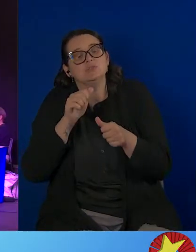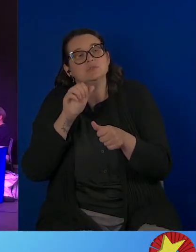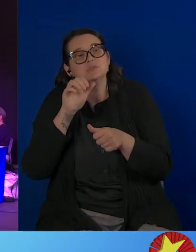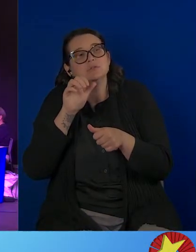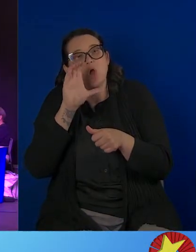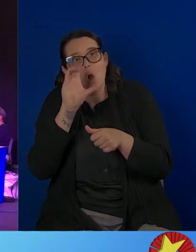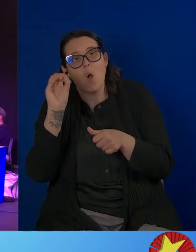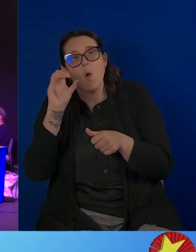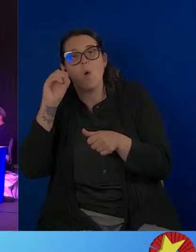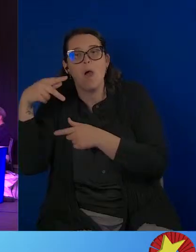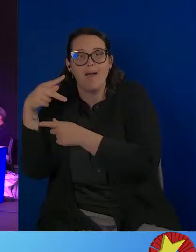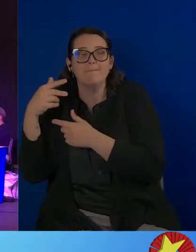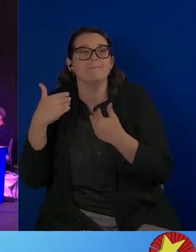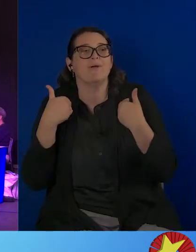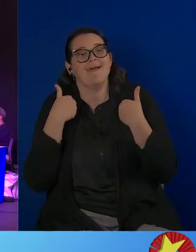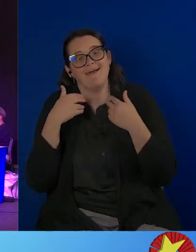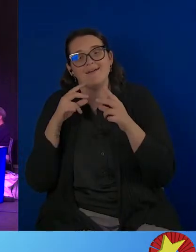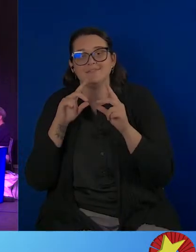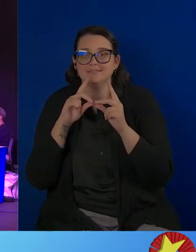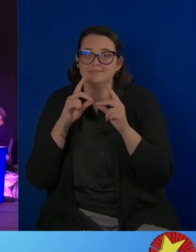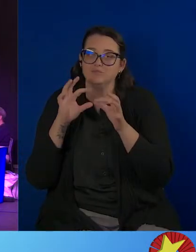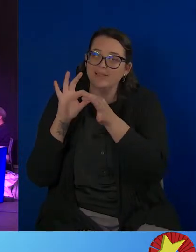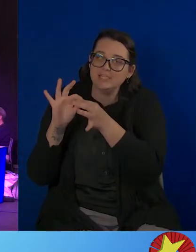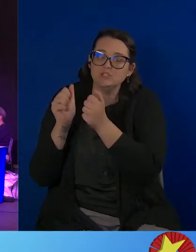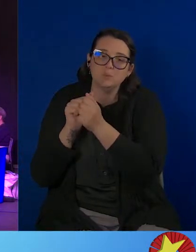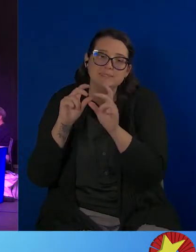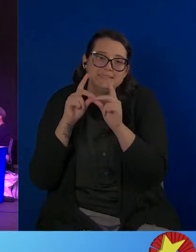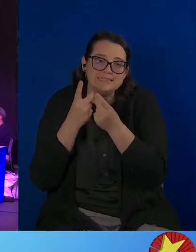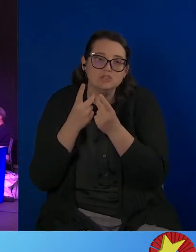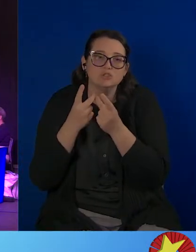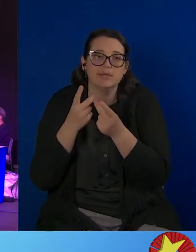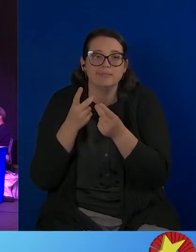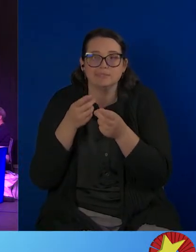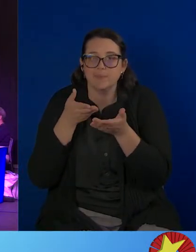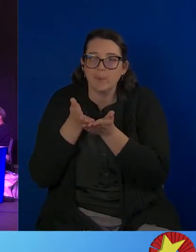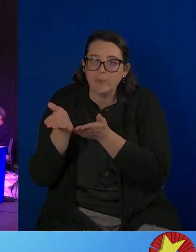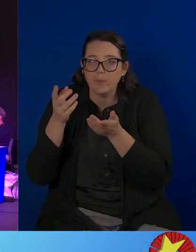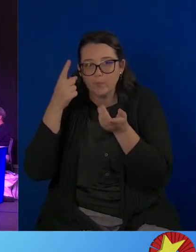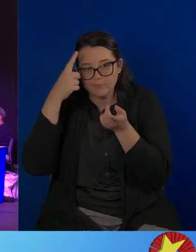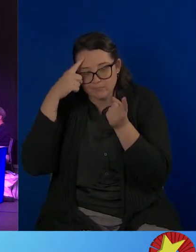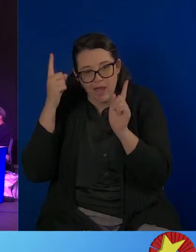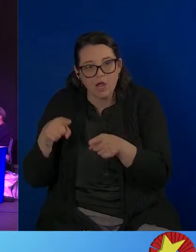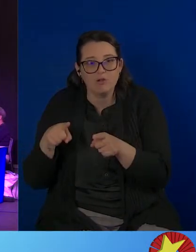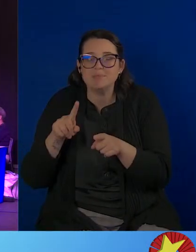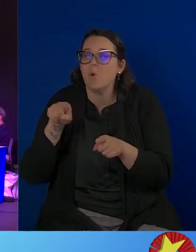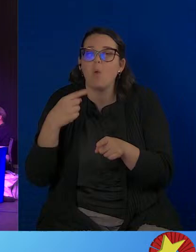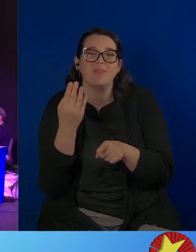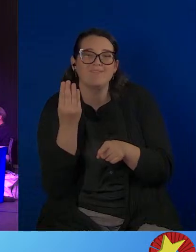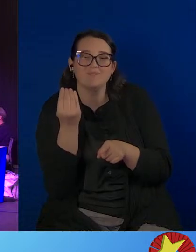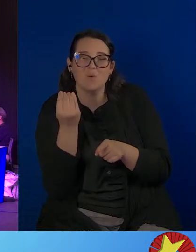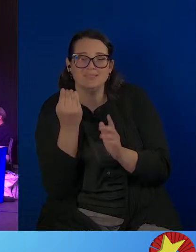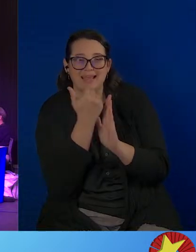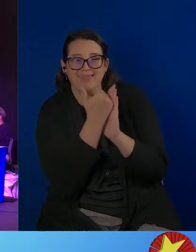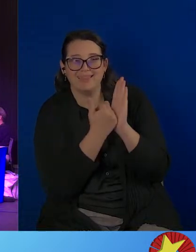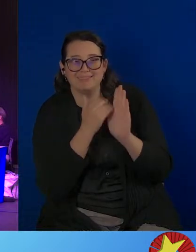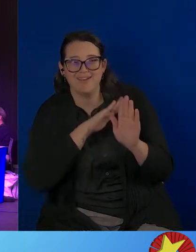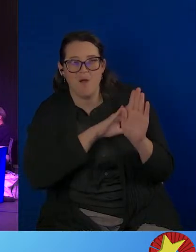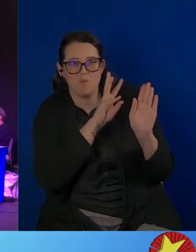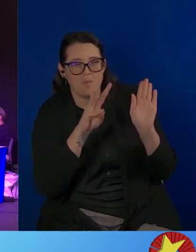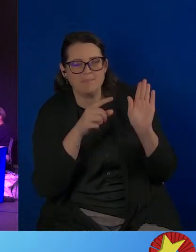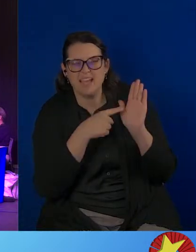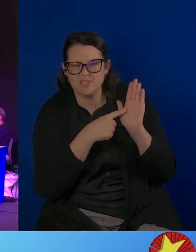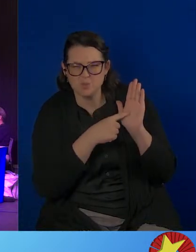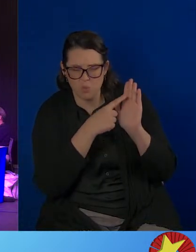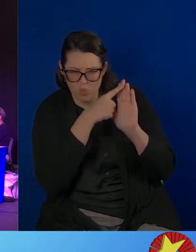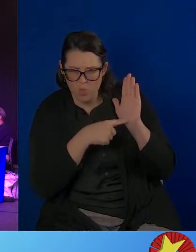that we have relationships with through the interim agreement or the agreements. And there's only 14 that are listed there. So what's the difference between that